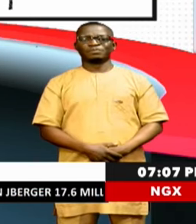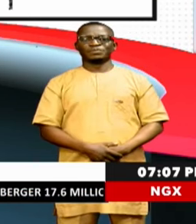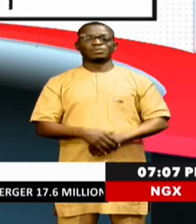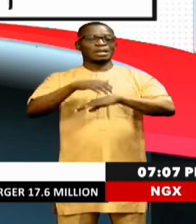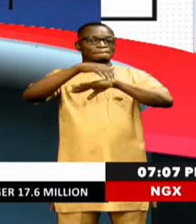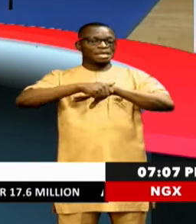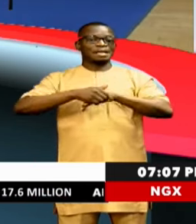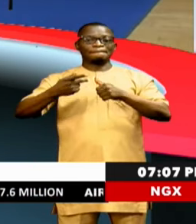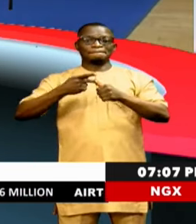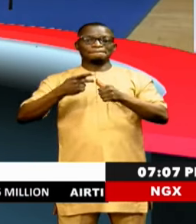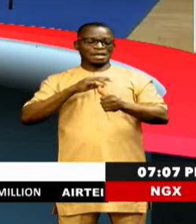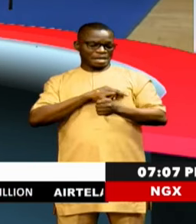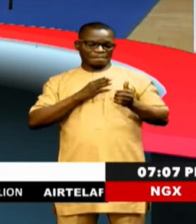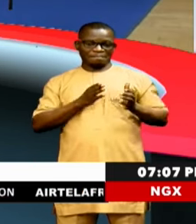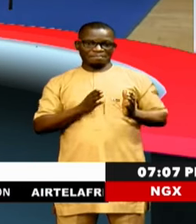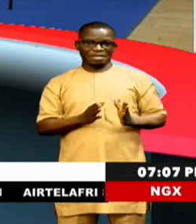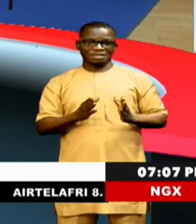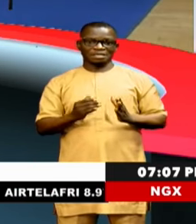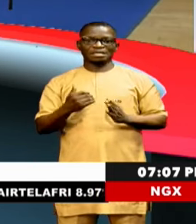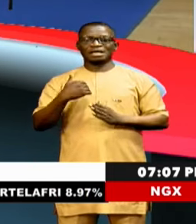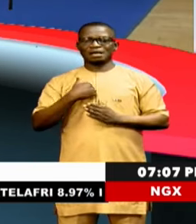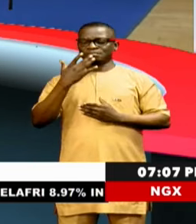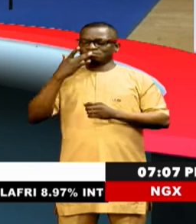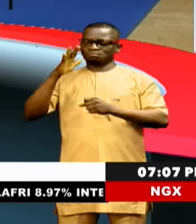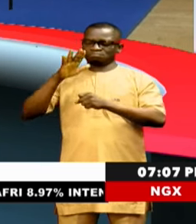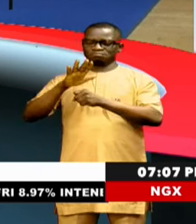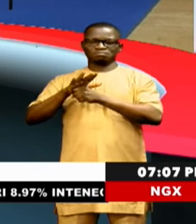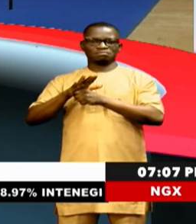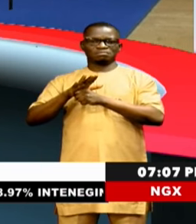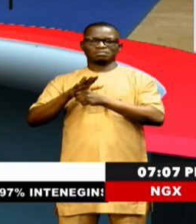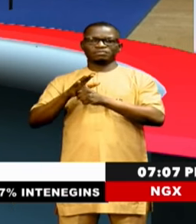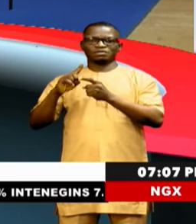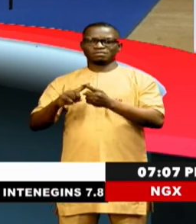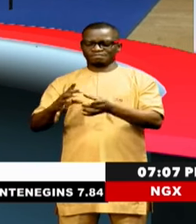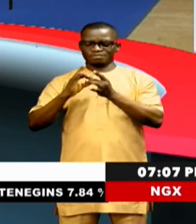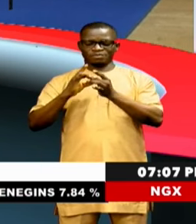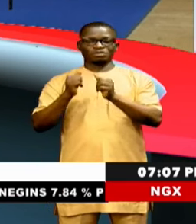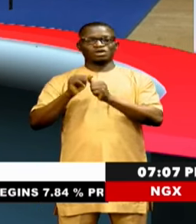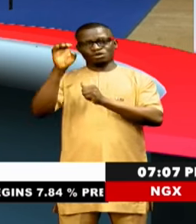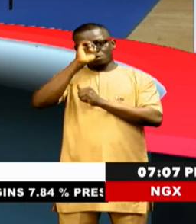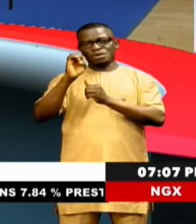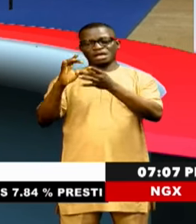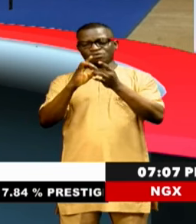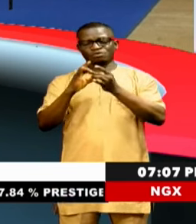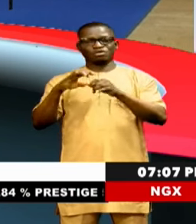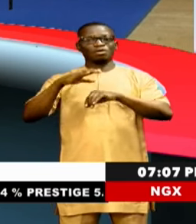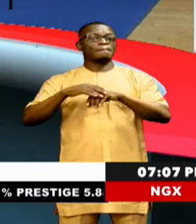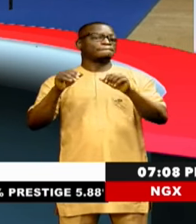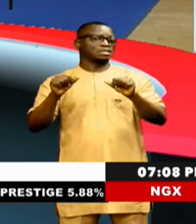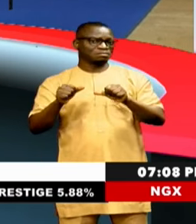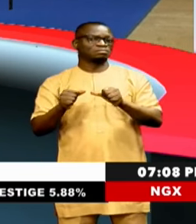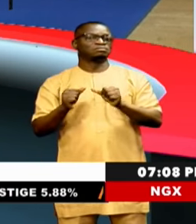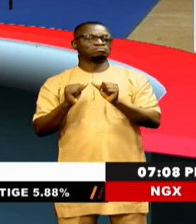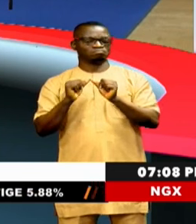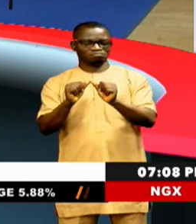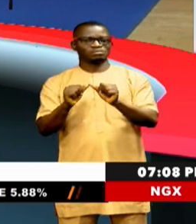British Prime Minister Keir Starmer has vowed to put ties with the European Union on a positive footing as he kicked